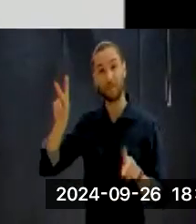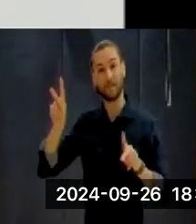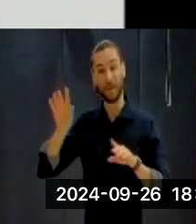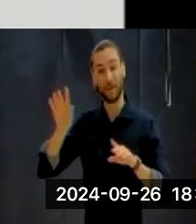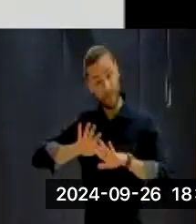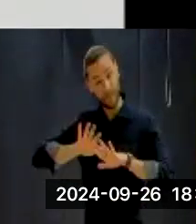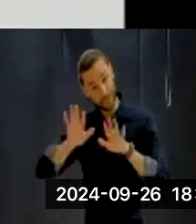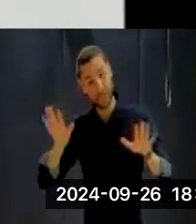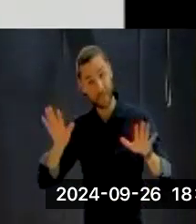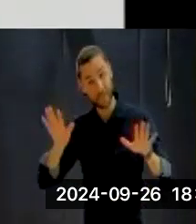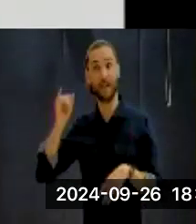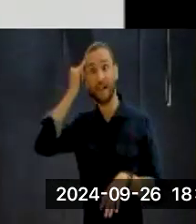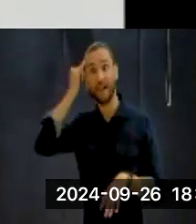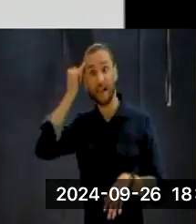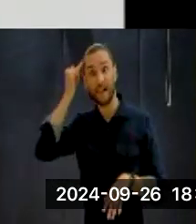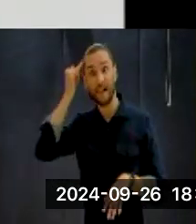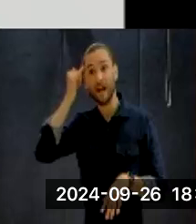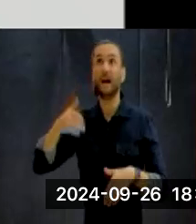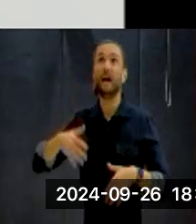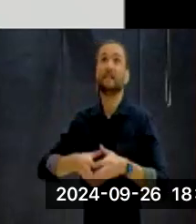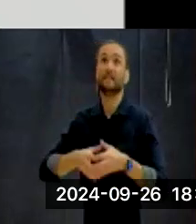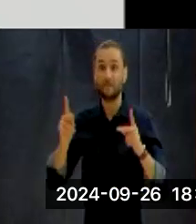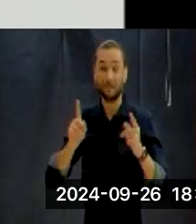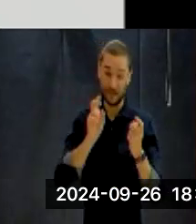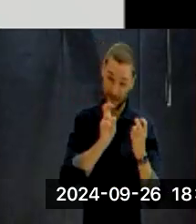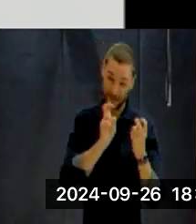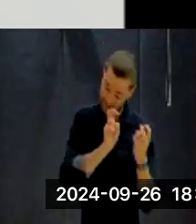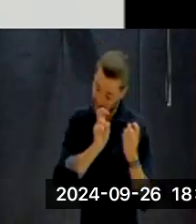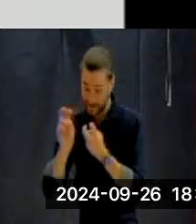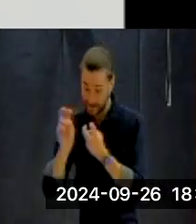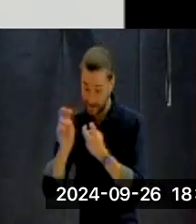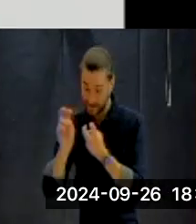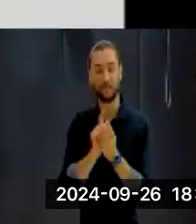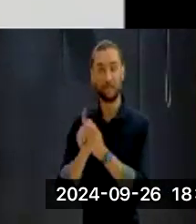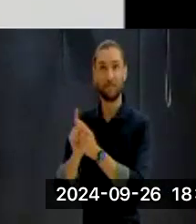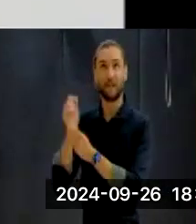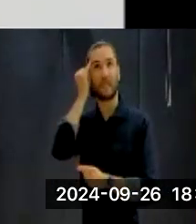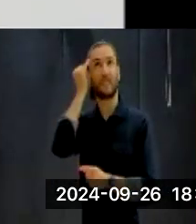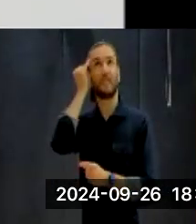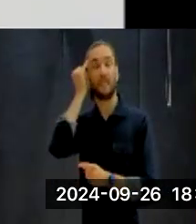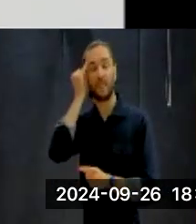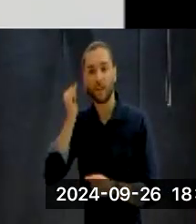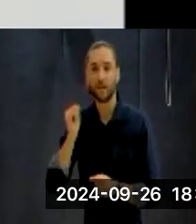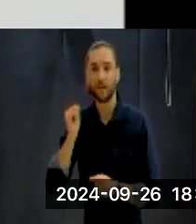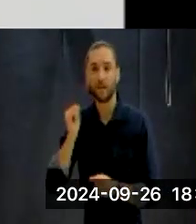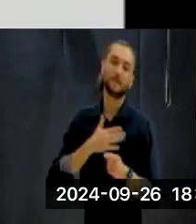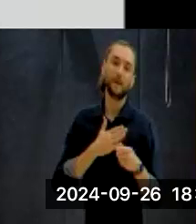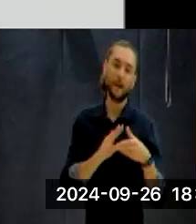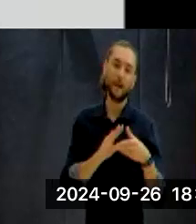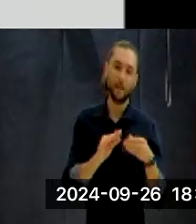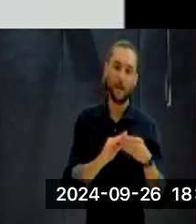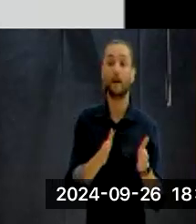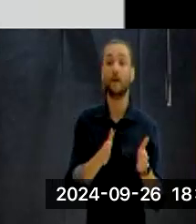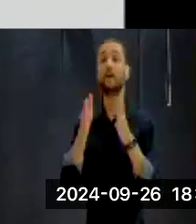that, that's a pretty tall order. So that was a comment I had. I also want to say that